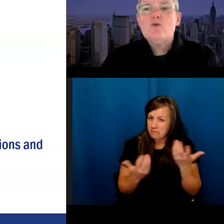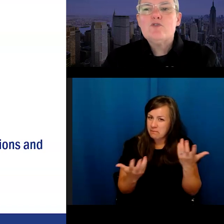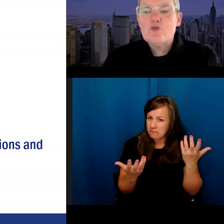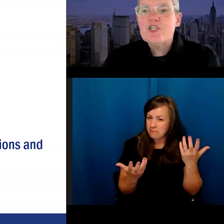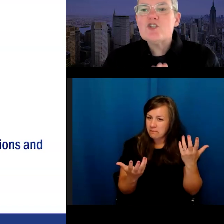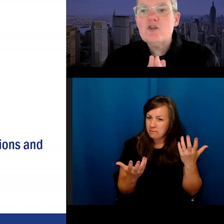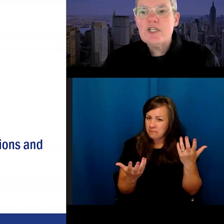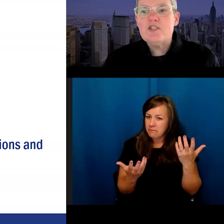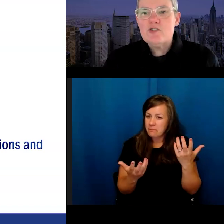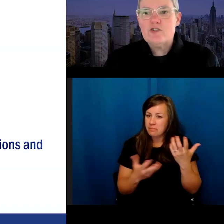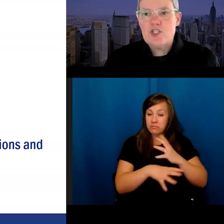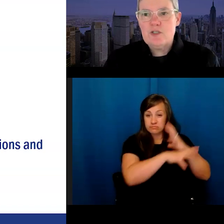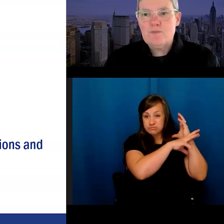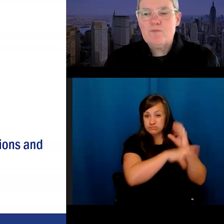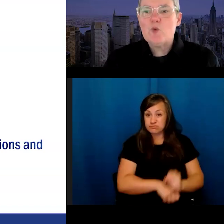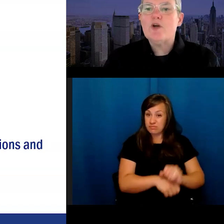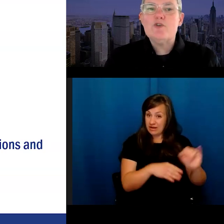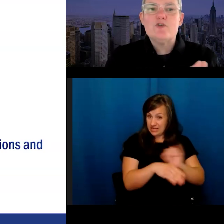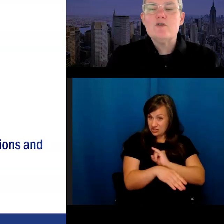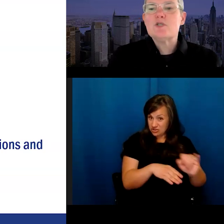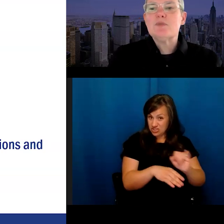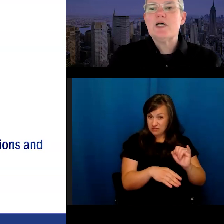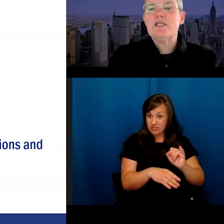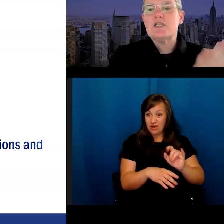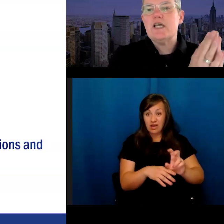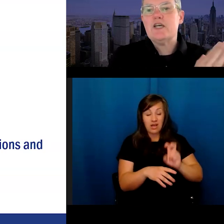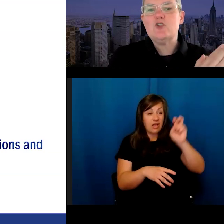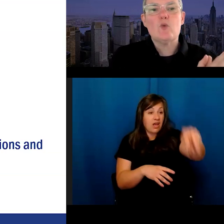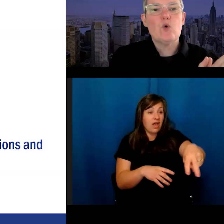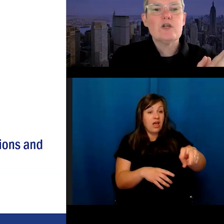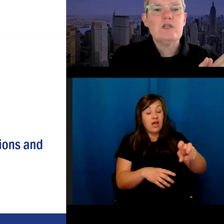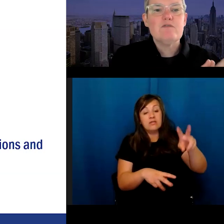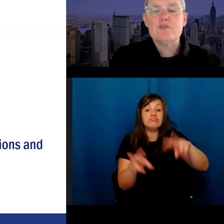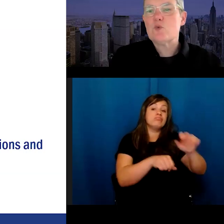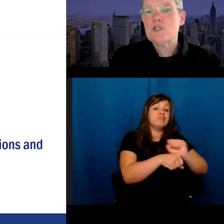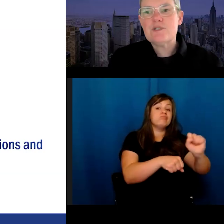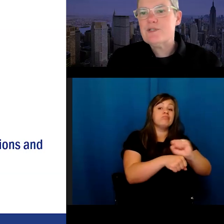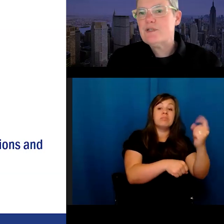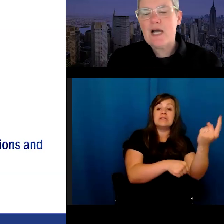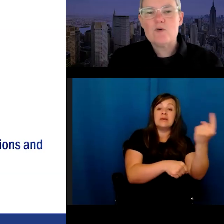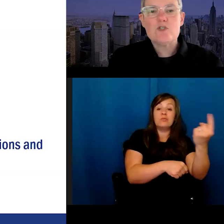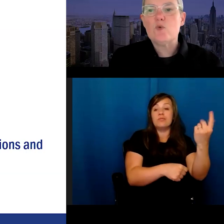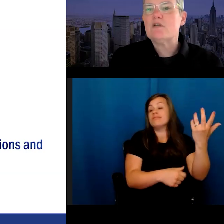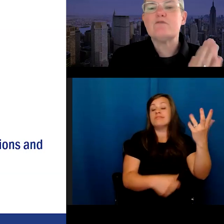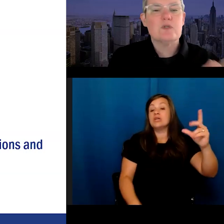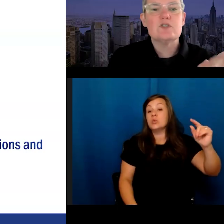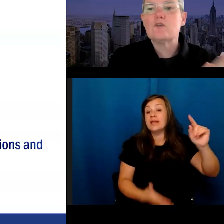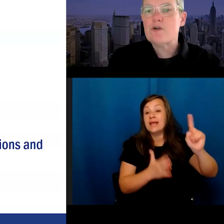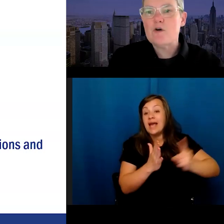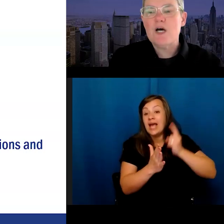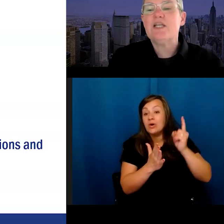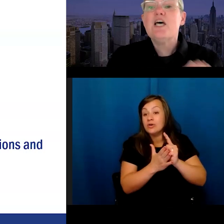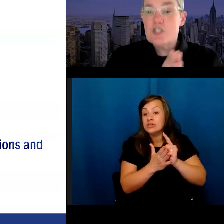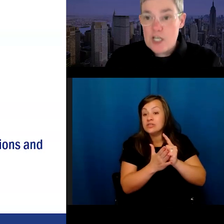So the traditional internship, where you go someplace and you are working for 20 hours a week for